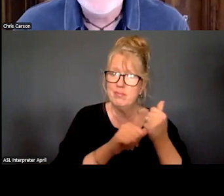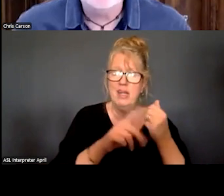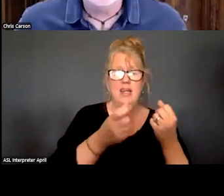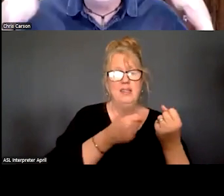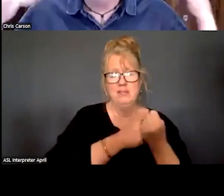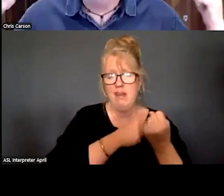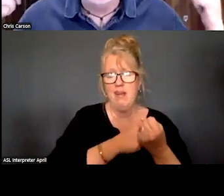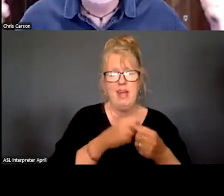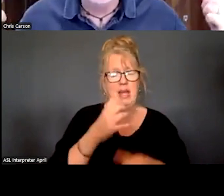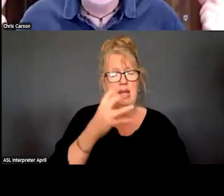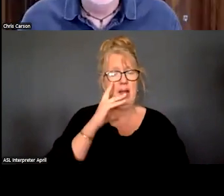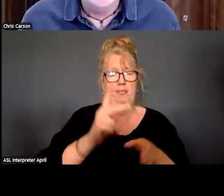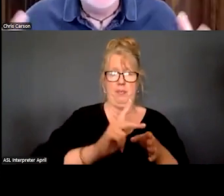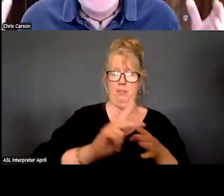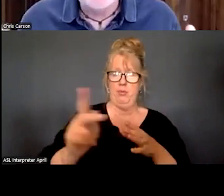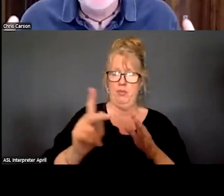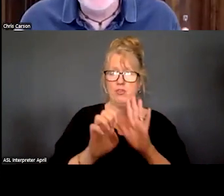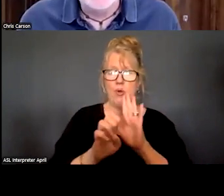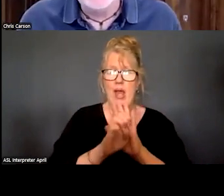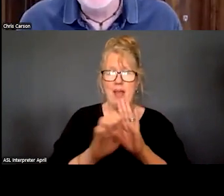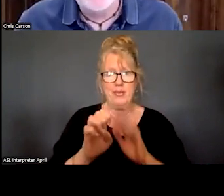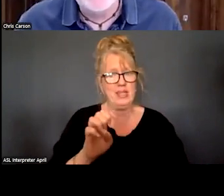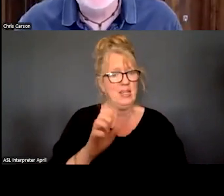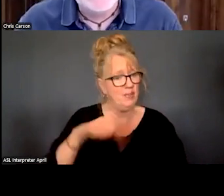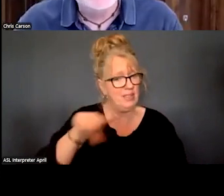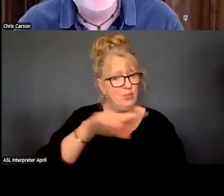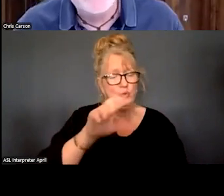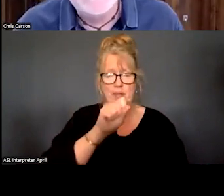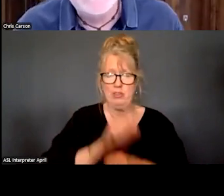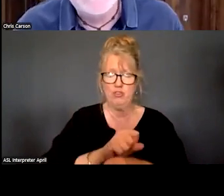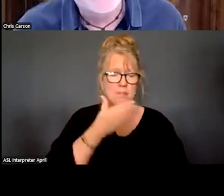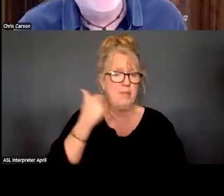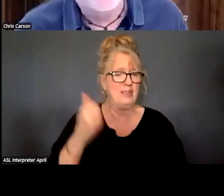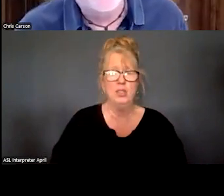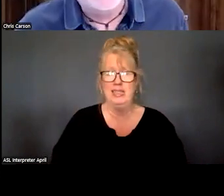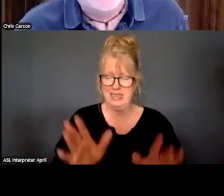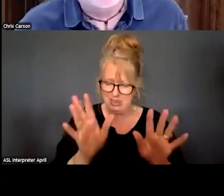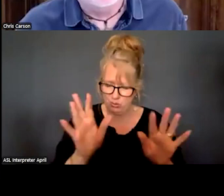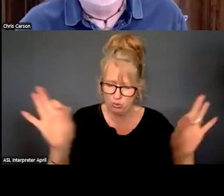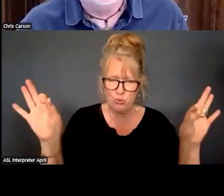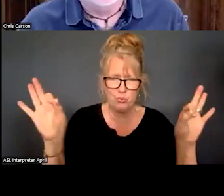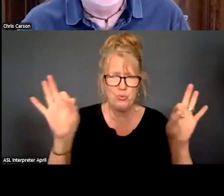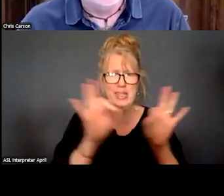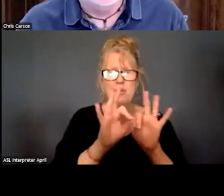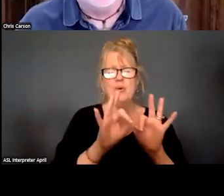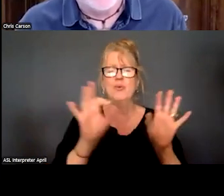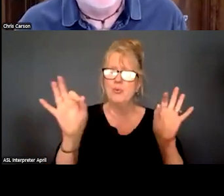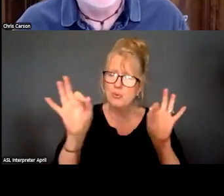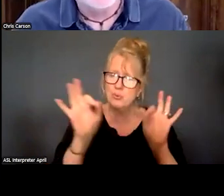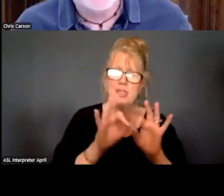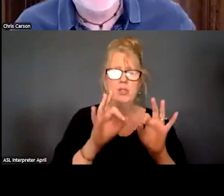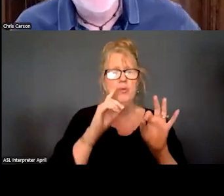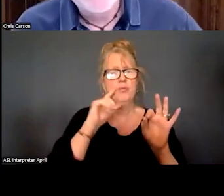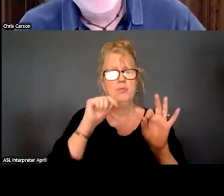a kind of a professional ethic, which they do their job the best. That is really critical for the safety of this facility and the running